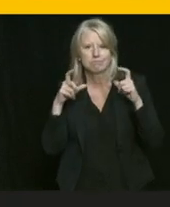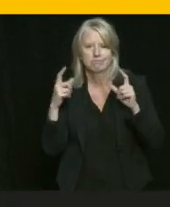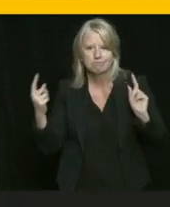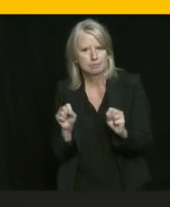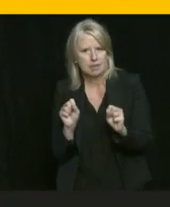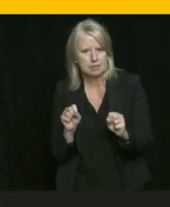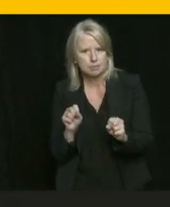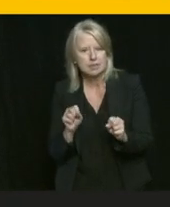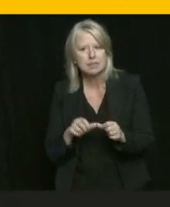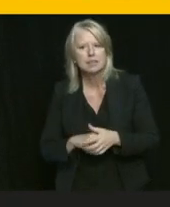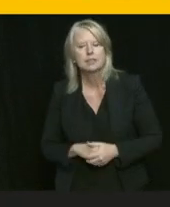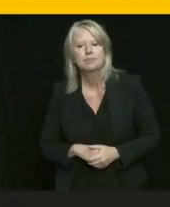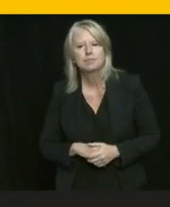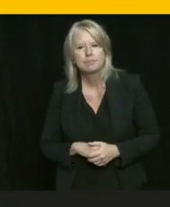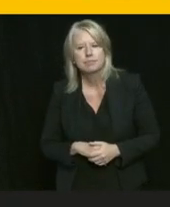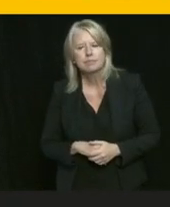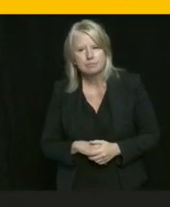back down to